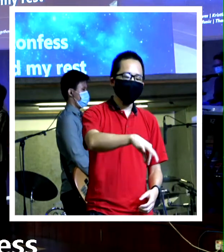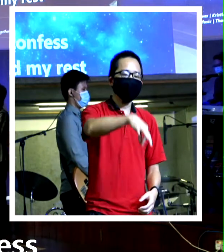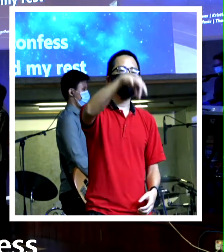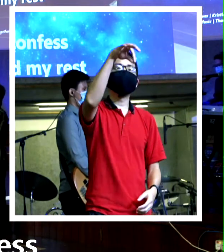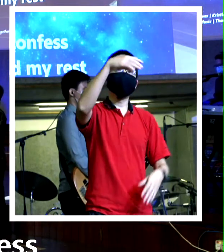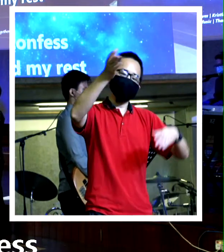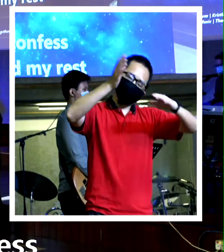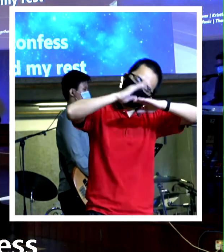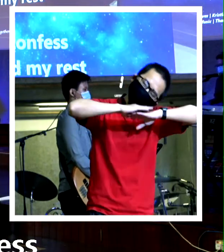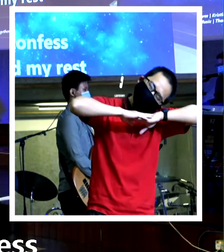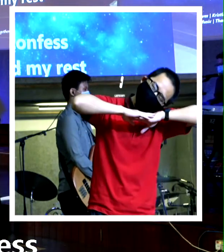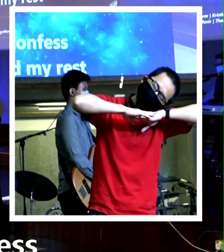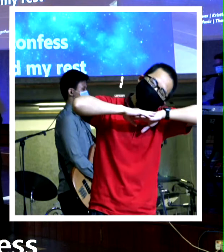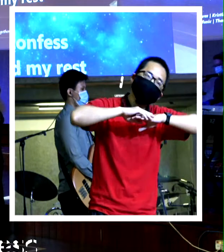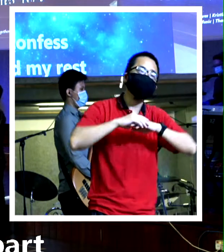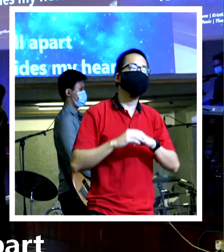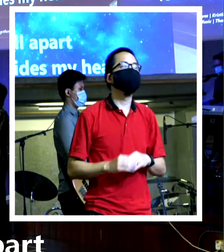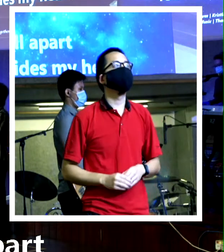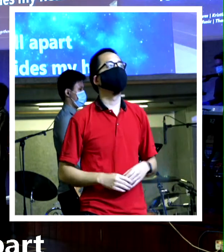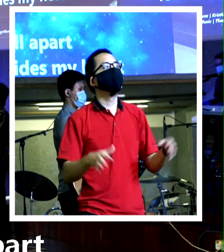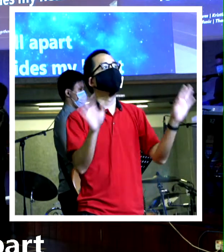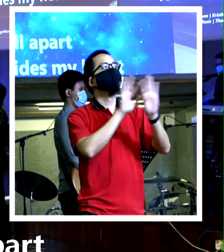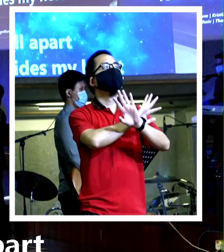here, I find my rest.